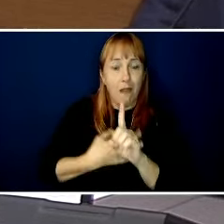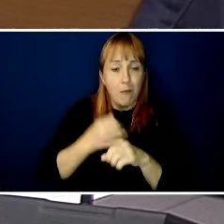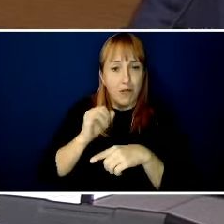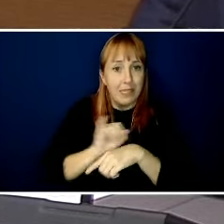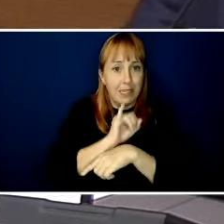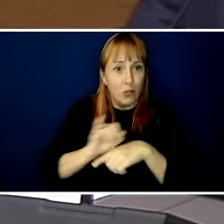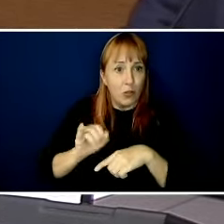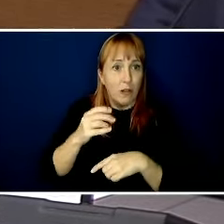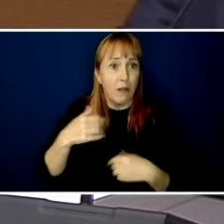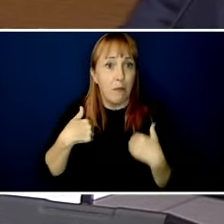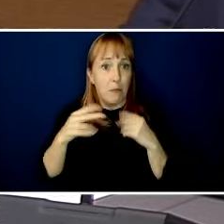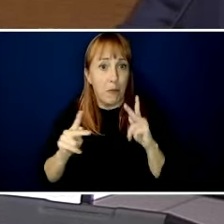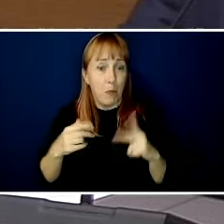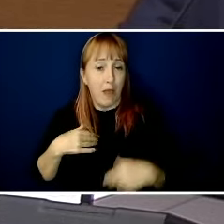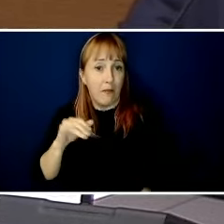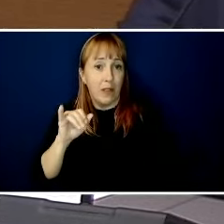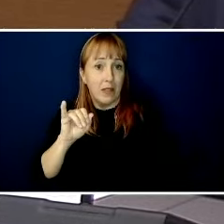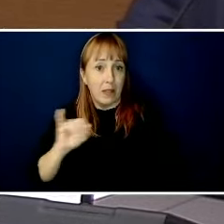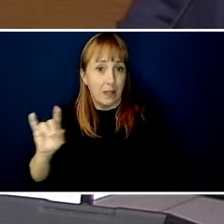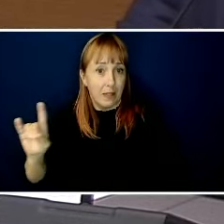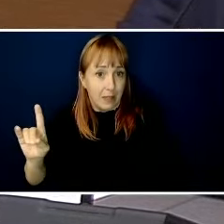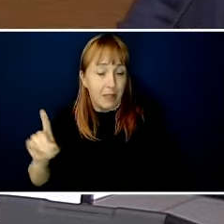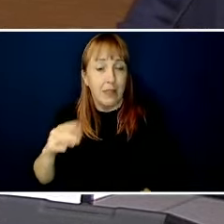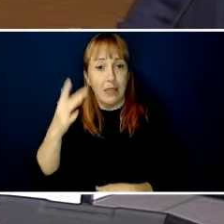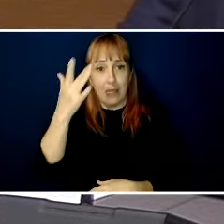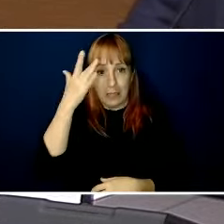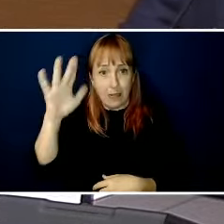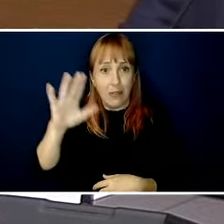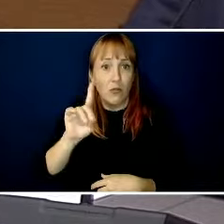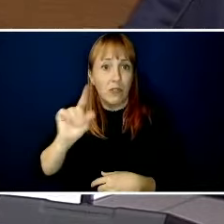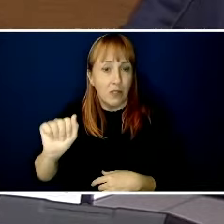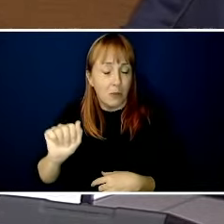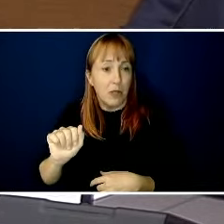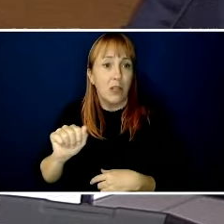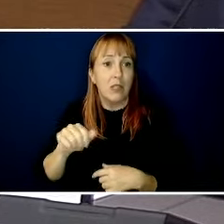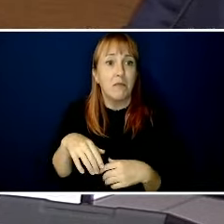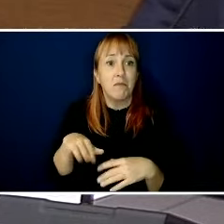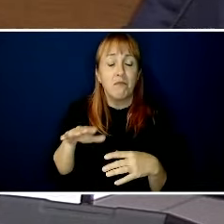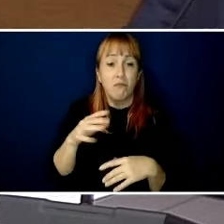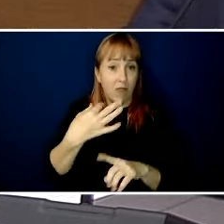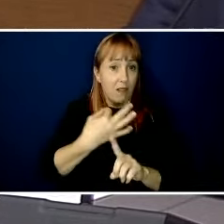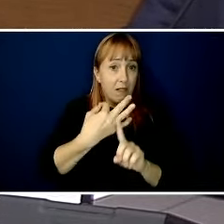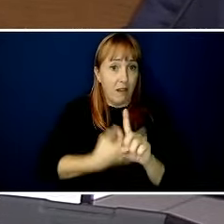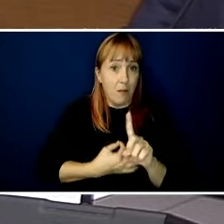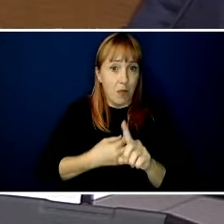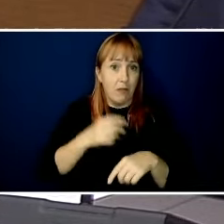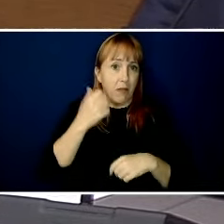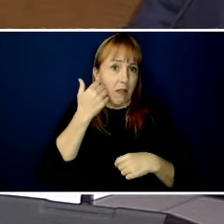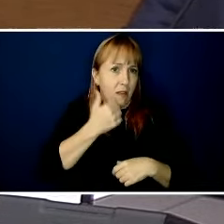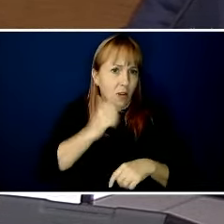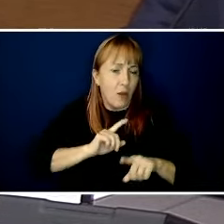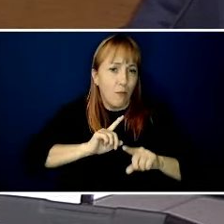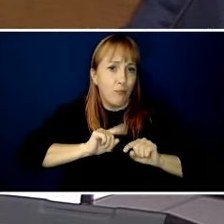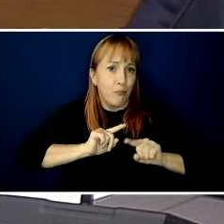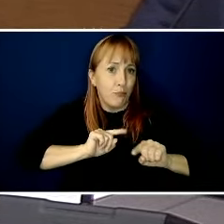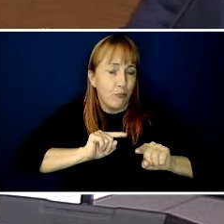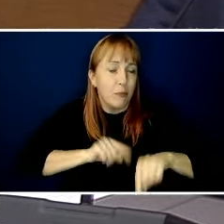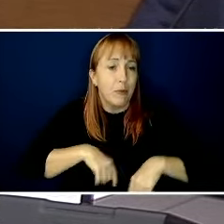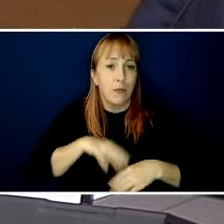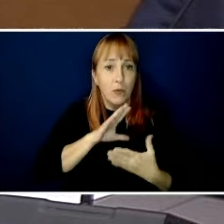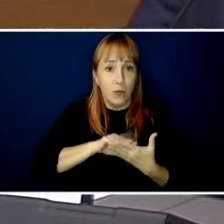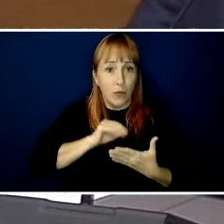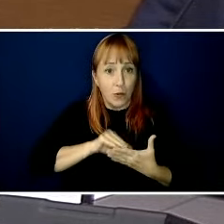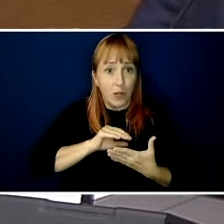developmental disabilities. The idea is that through a 9-month internship, where the interns are coming every day, they're learning things through